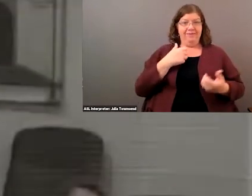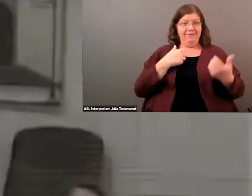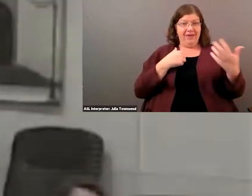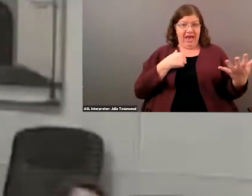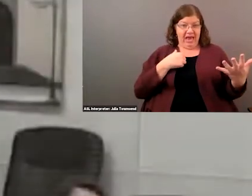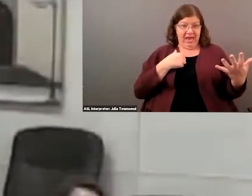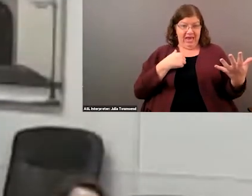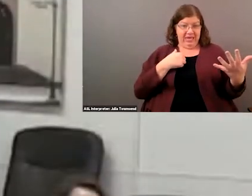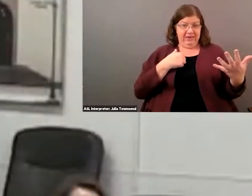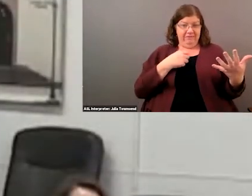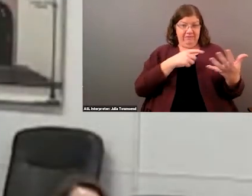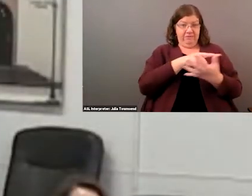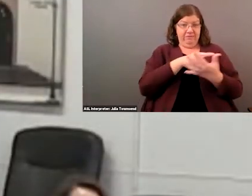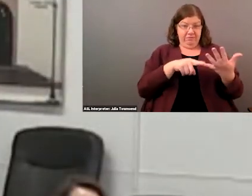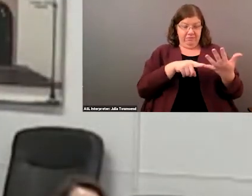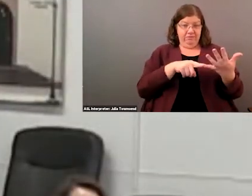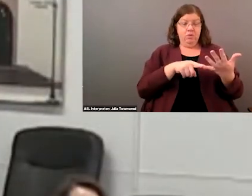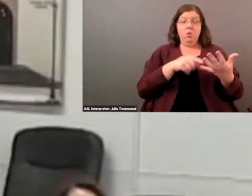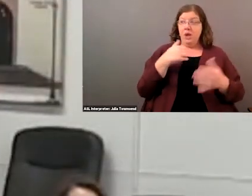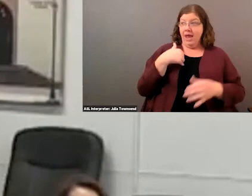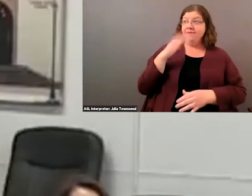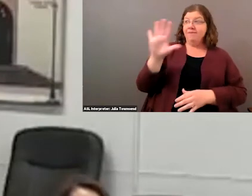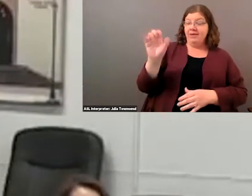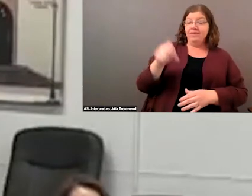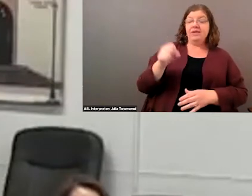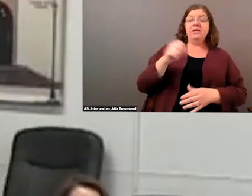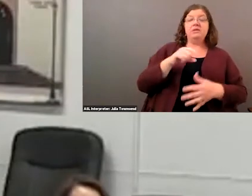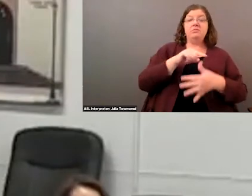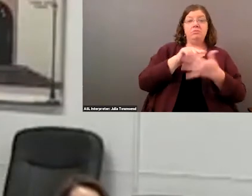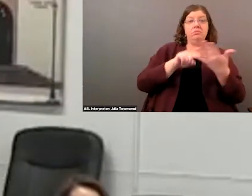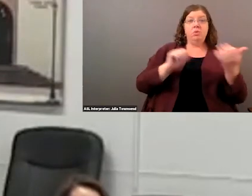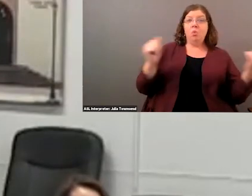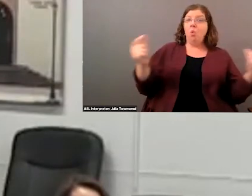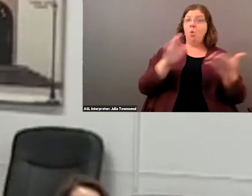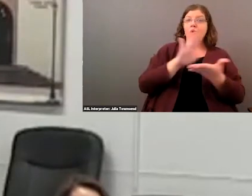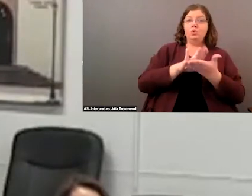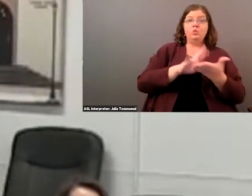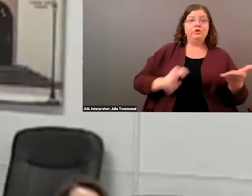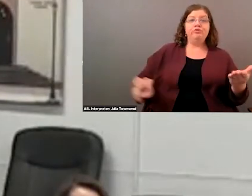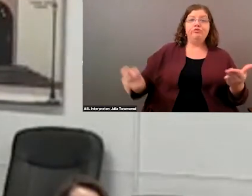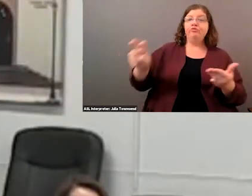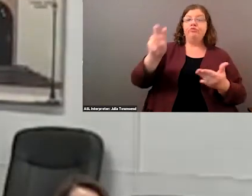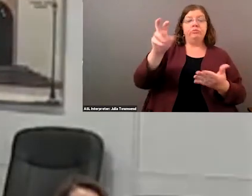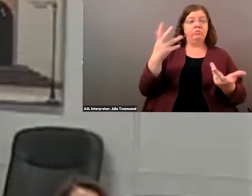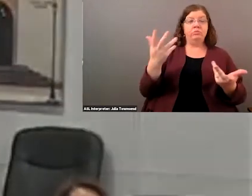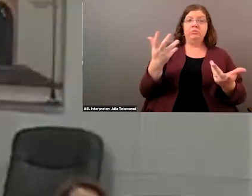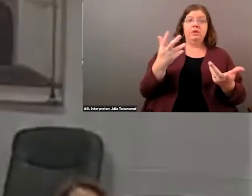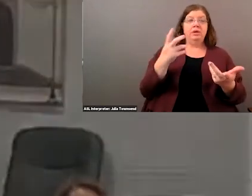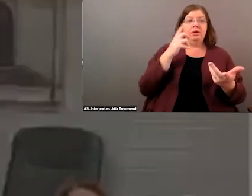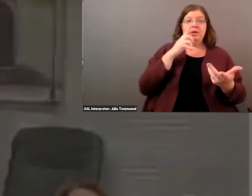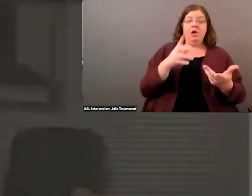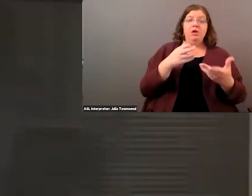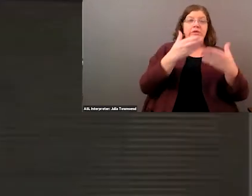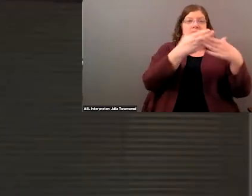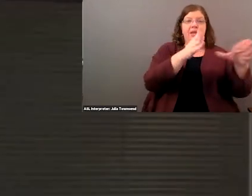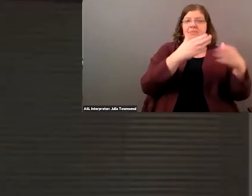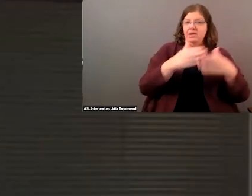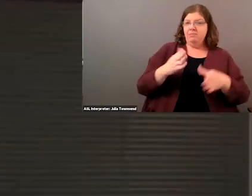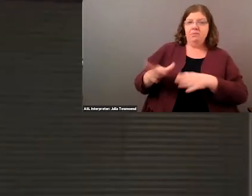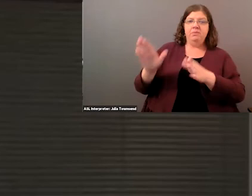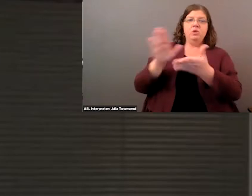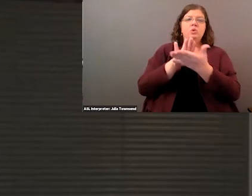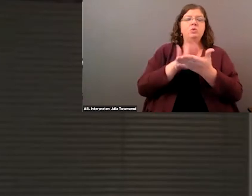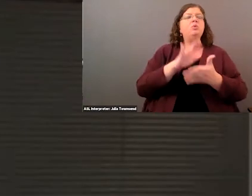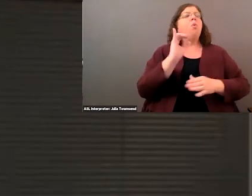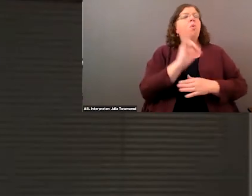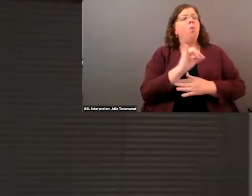schools. They're just splitting between schools. I get it. And how are they chosen? Do they apply